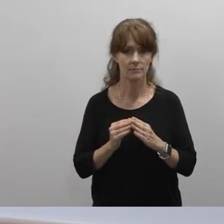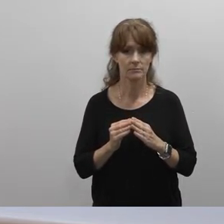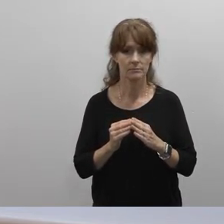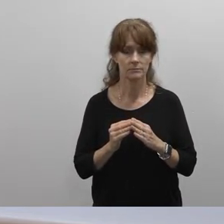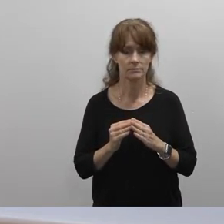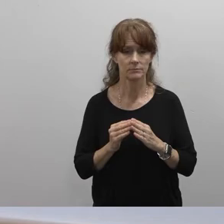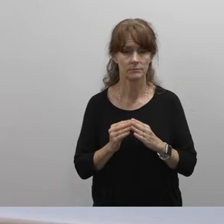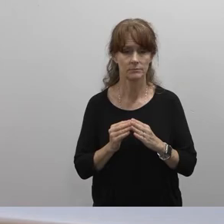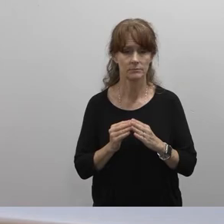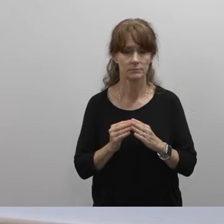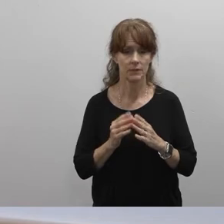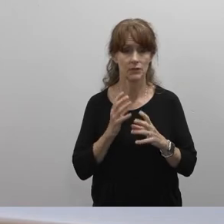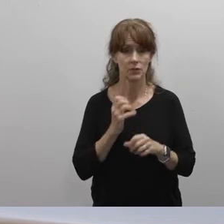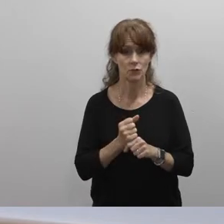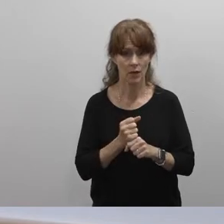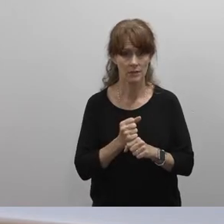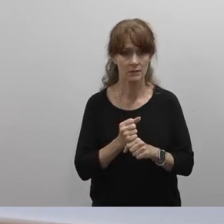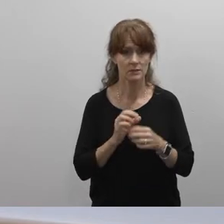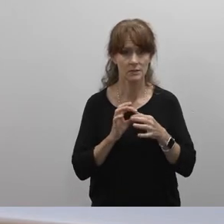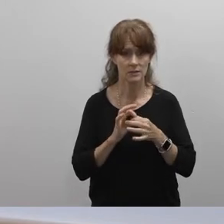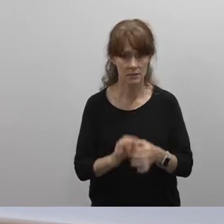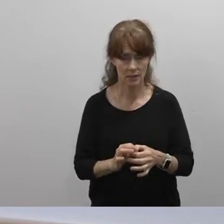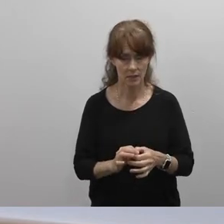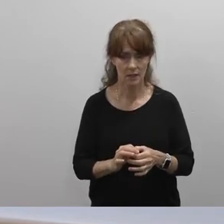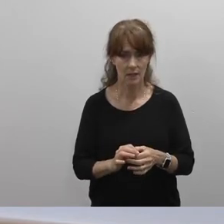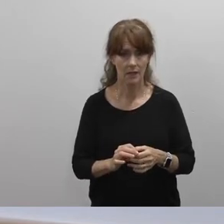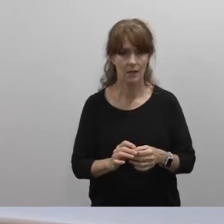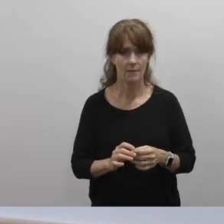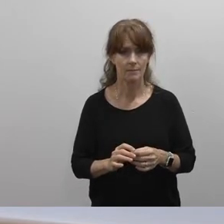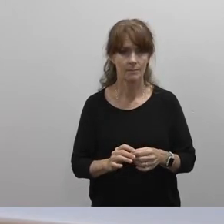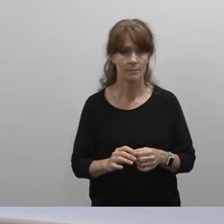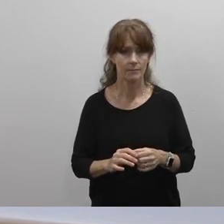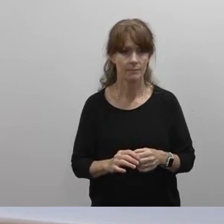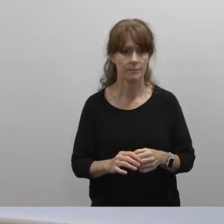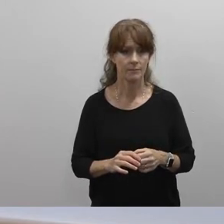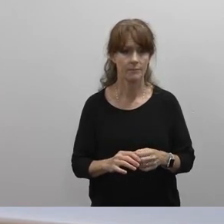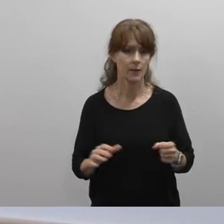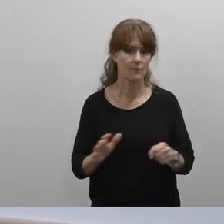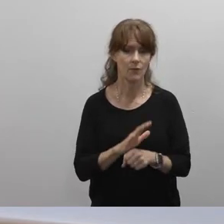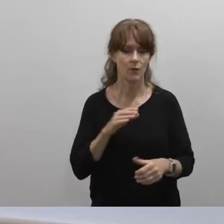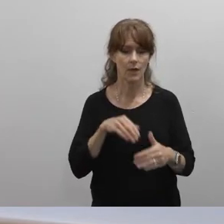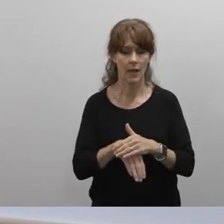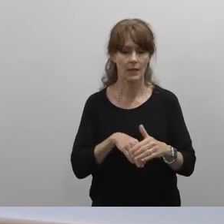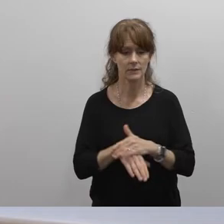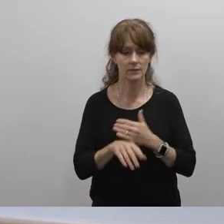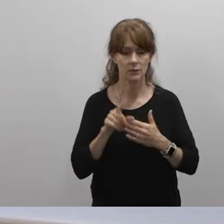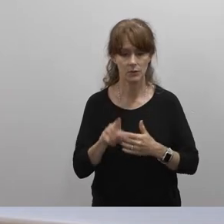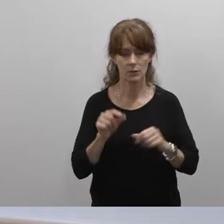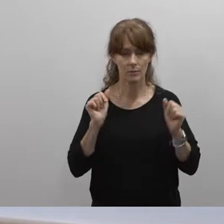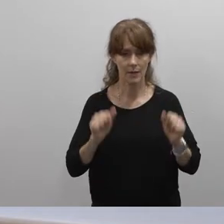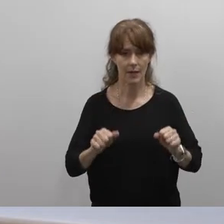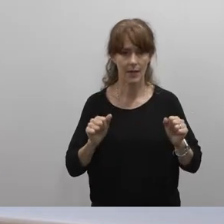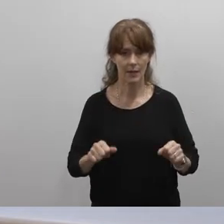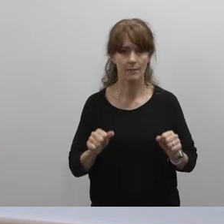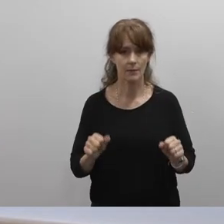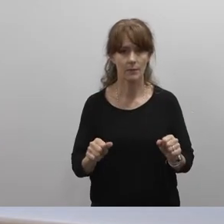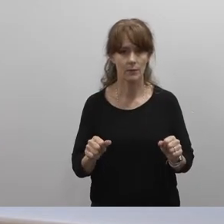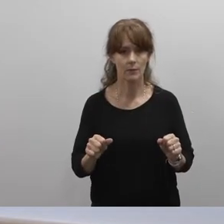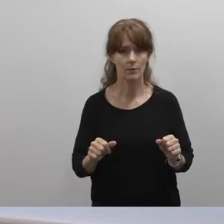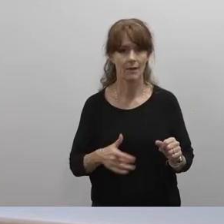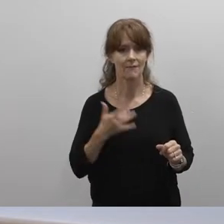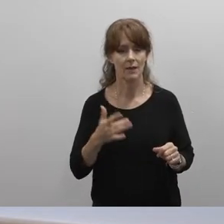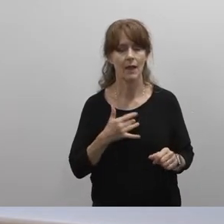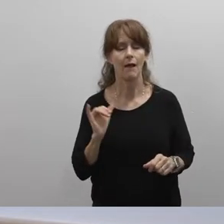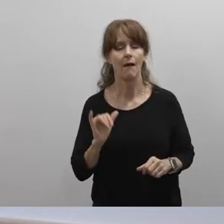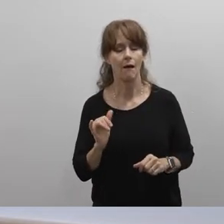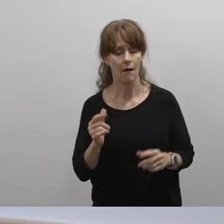that there's an element of trust involved. There's an element of they don't have complete access to you, but you need to be able to feel like,